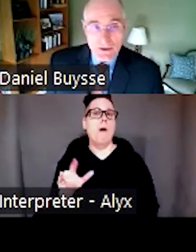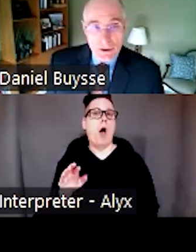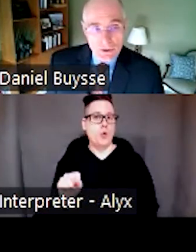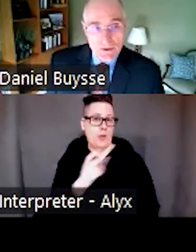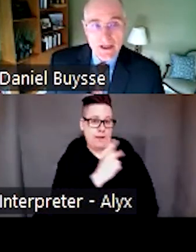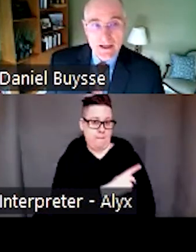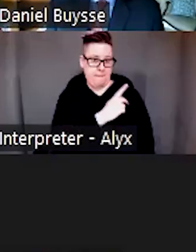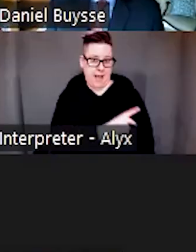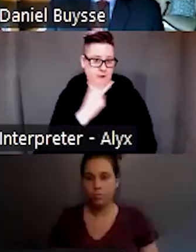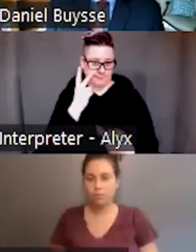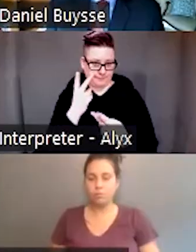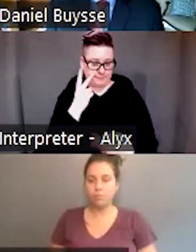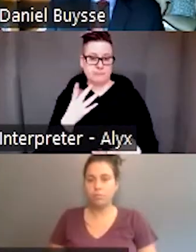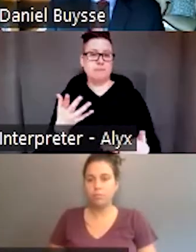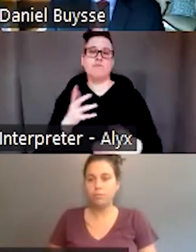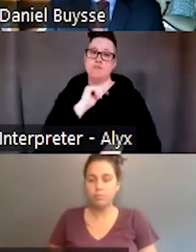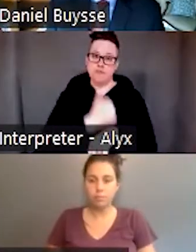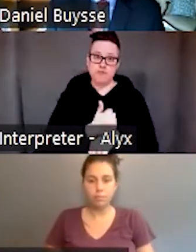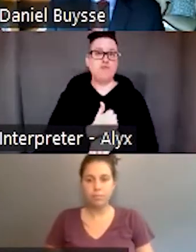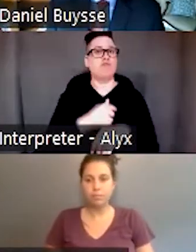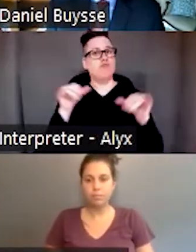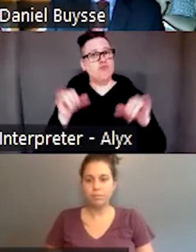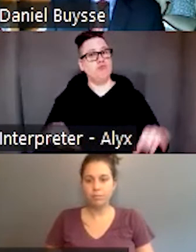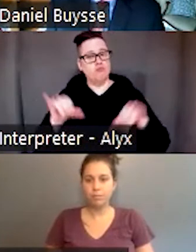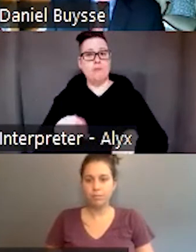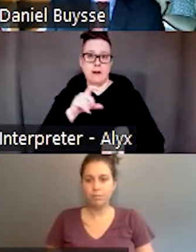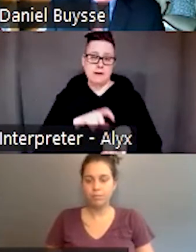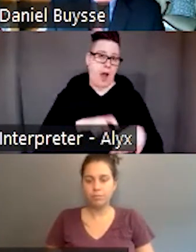through include, again, establishing regular daytimes,